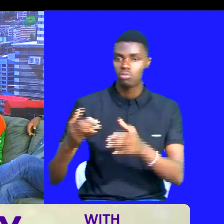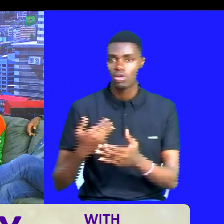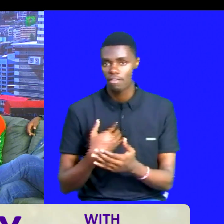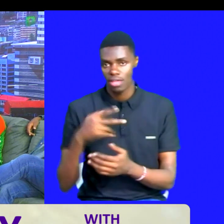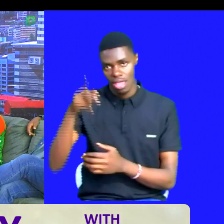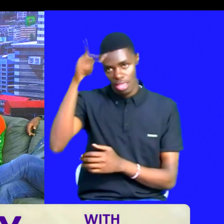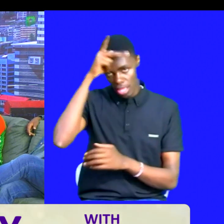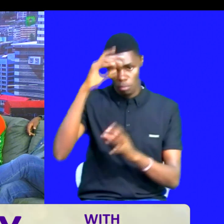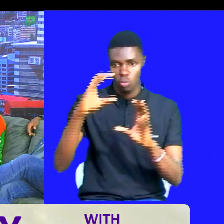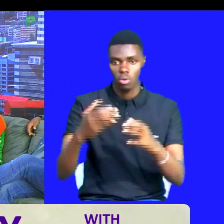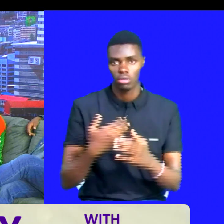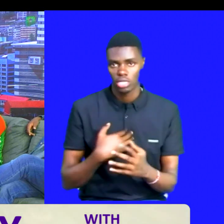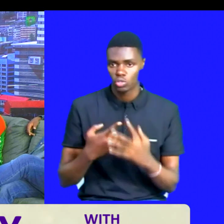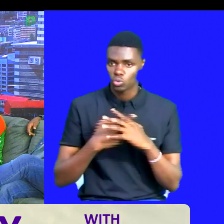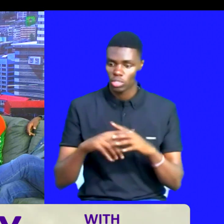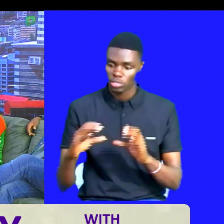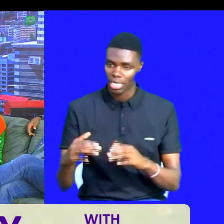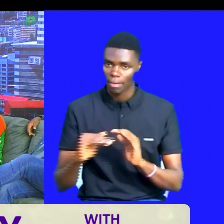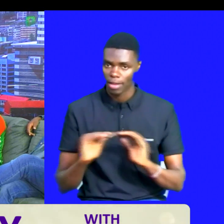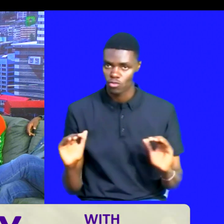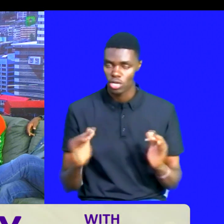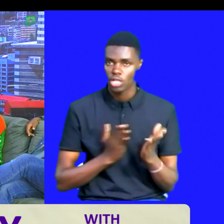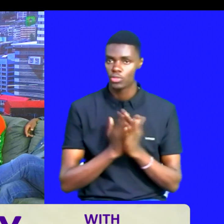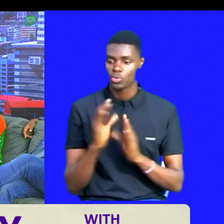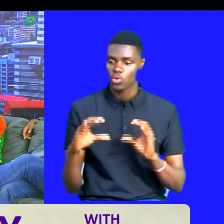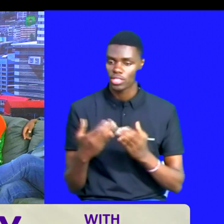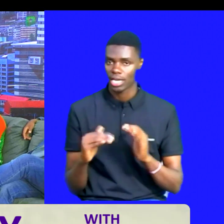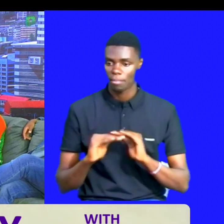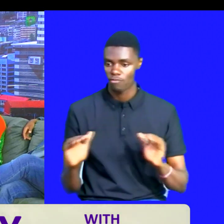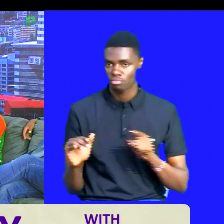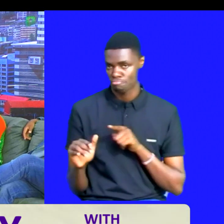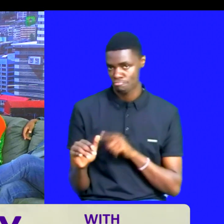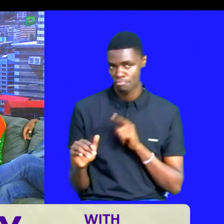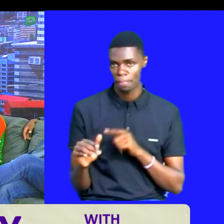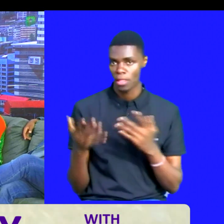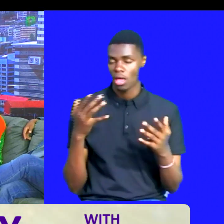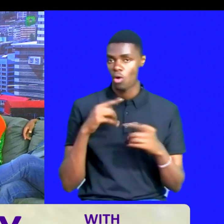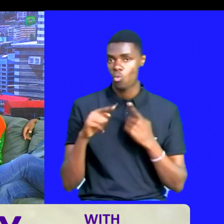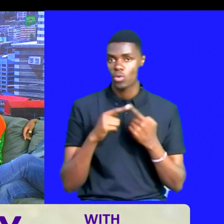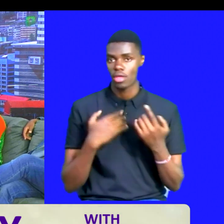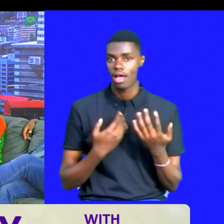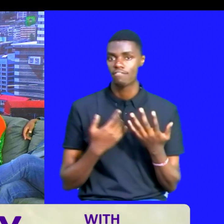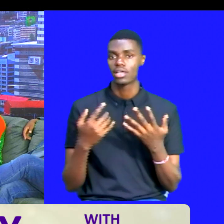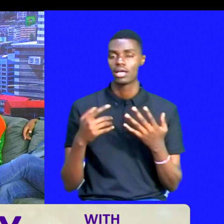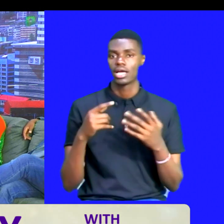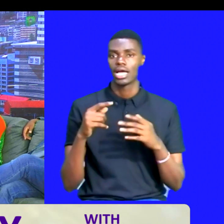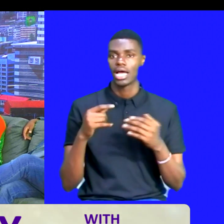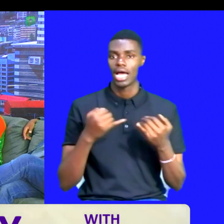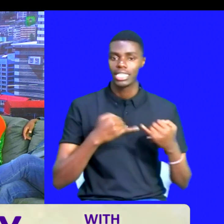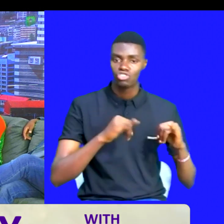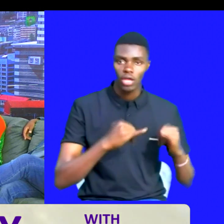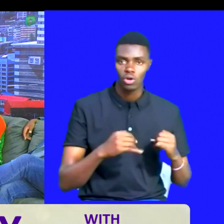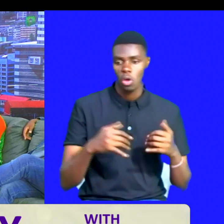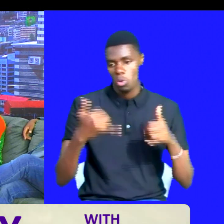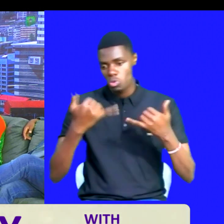club in Kiambu. So you start from the club level. Right. And through the club level, that's when maybe when we have the trials, you get to play for